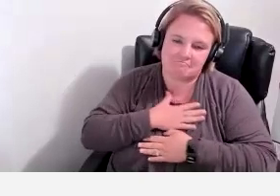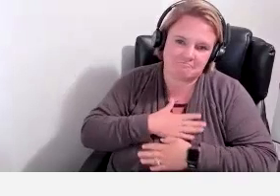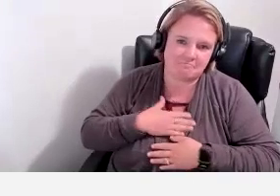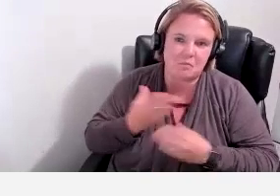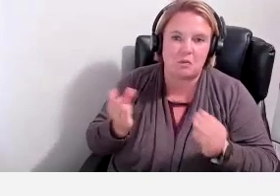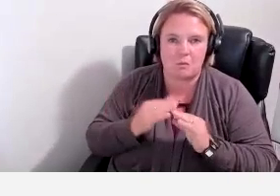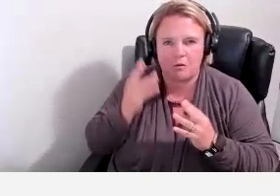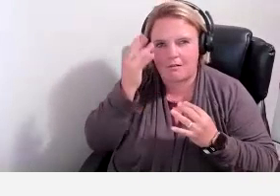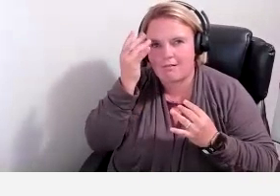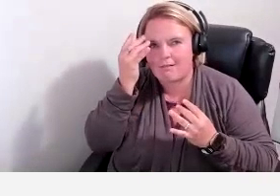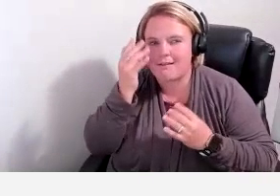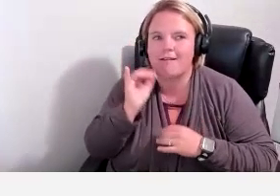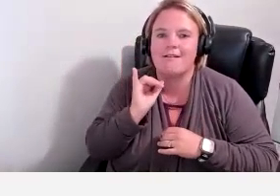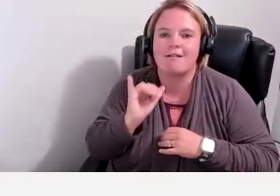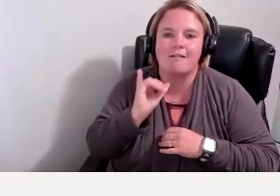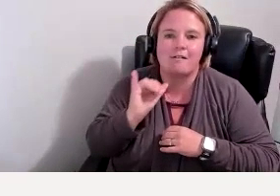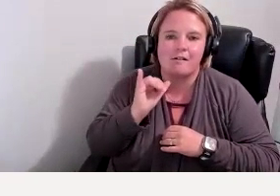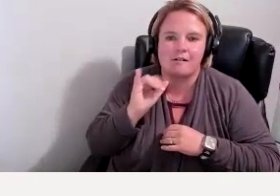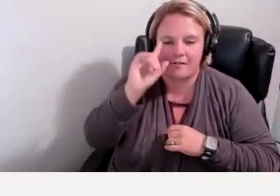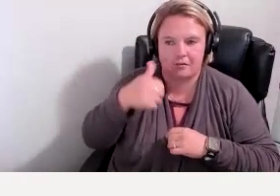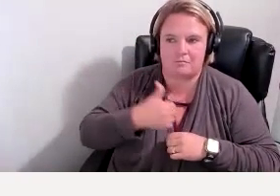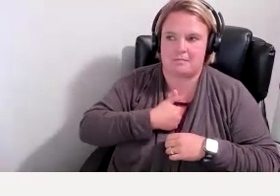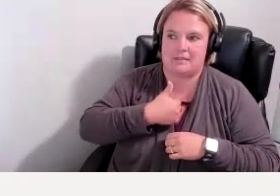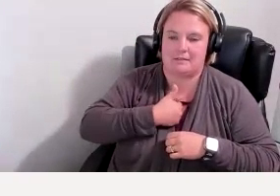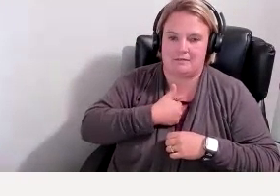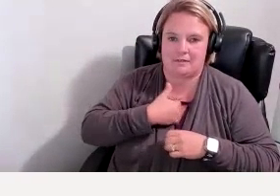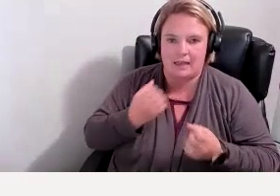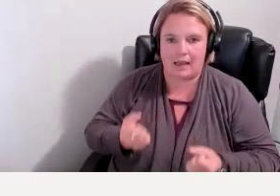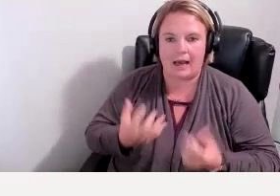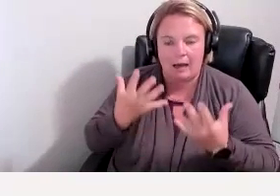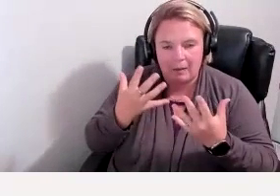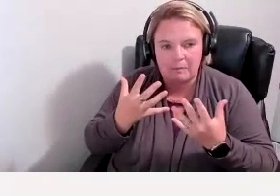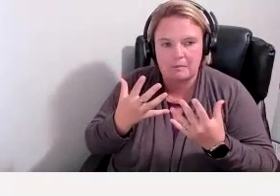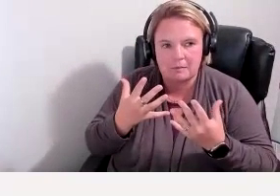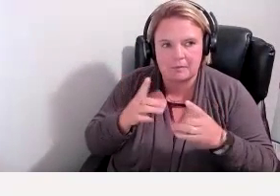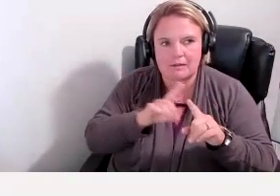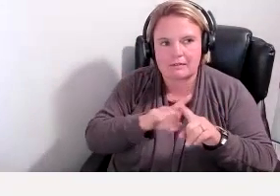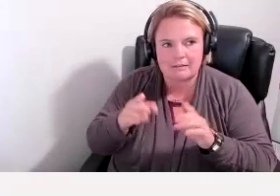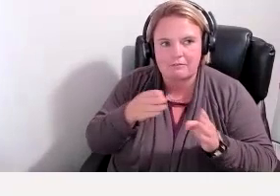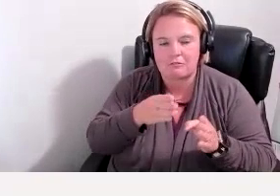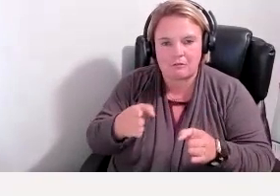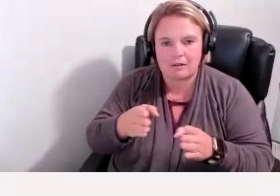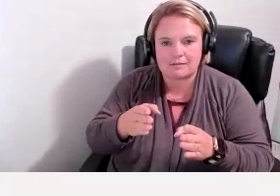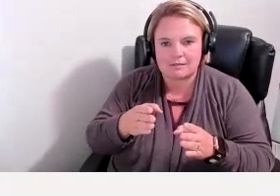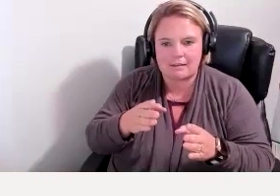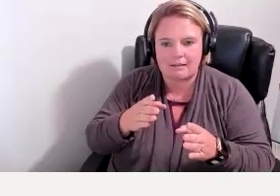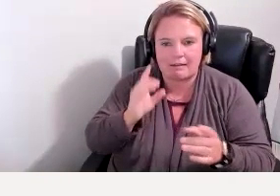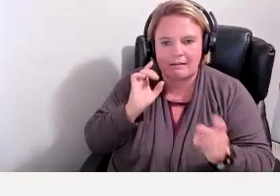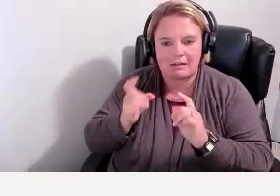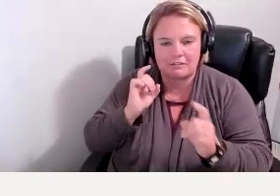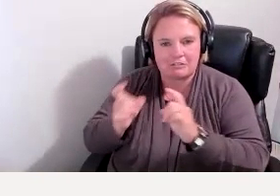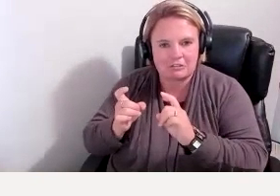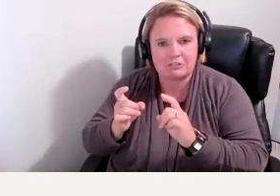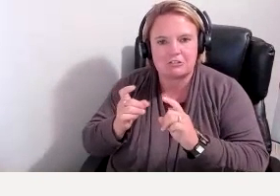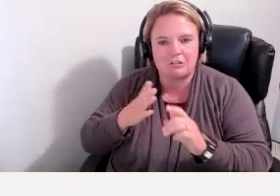think about it, I realize also for myself of how many different ways that I adjust the content that I